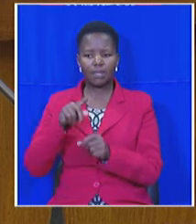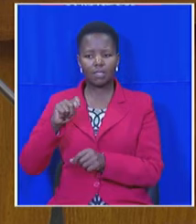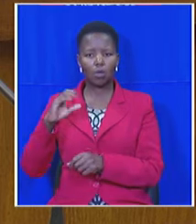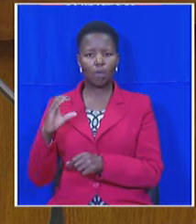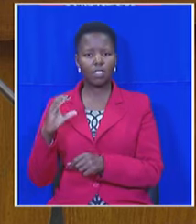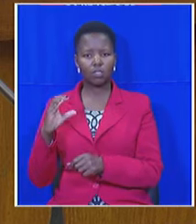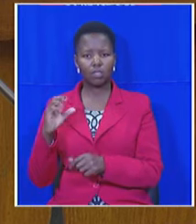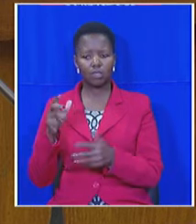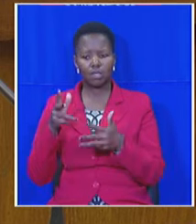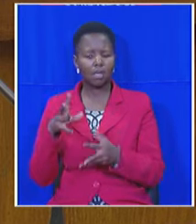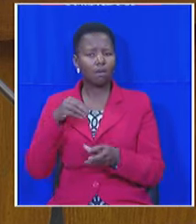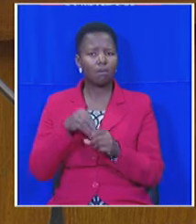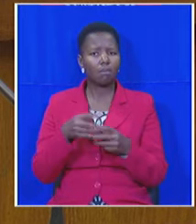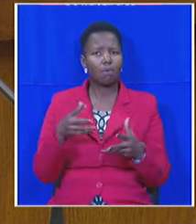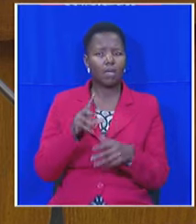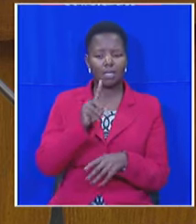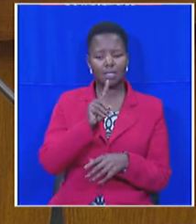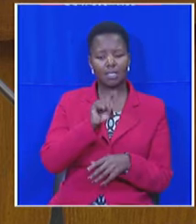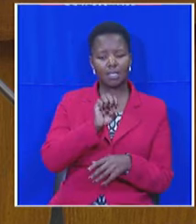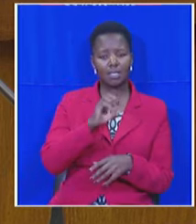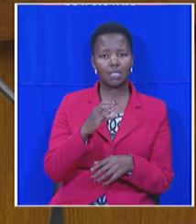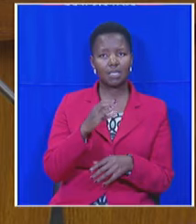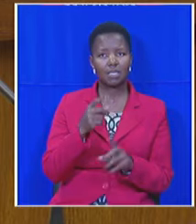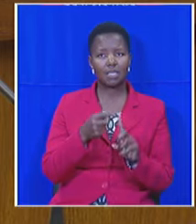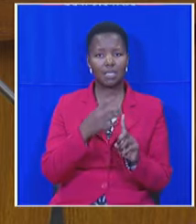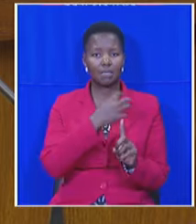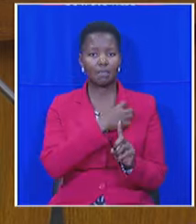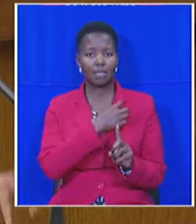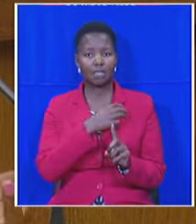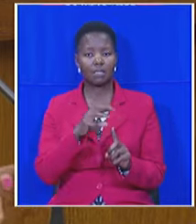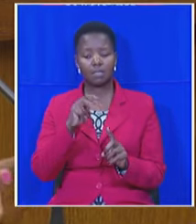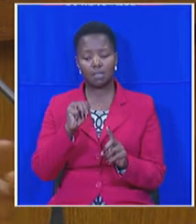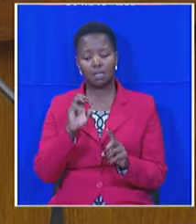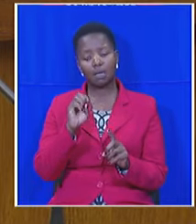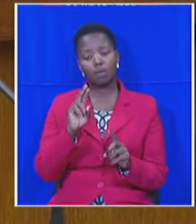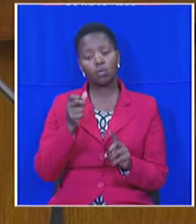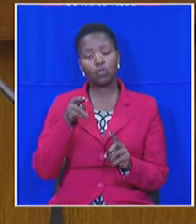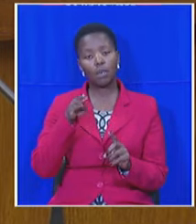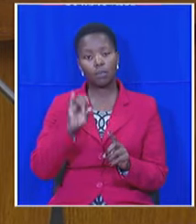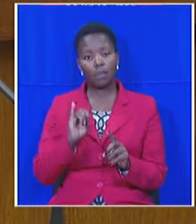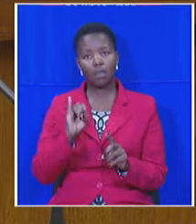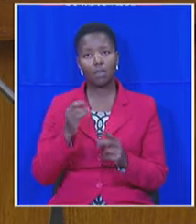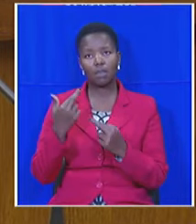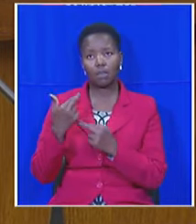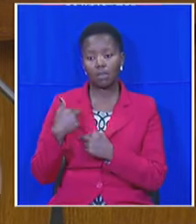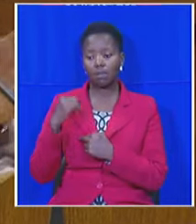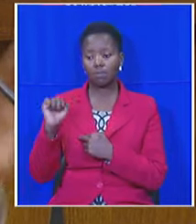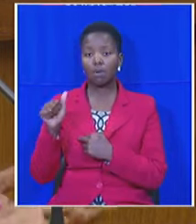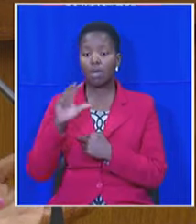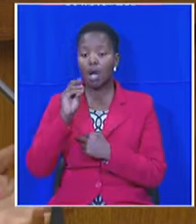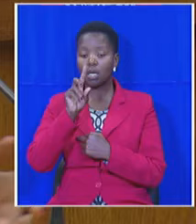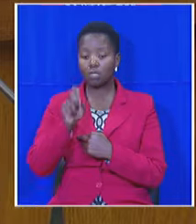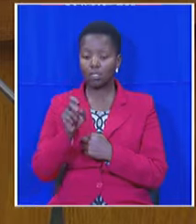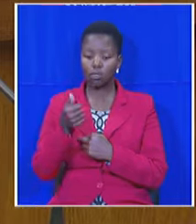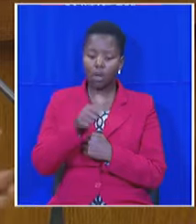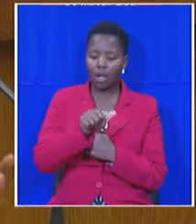belongs to DOC. Minister Mutambi is the one who's responsible. So now you are asking issues which belong to another portfolio to